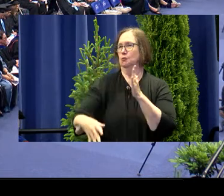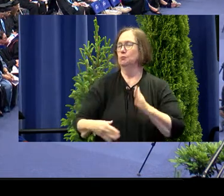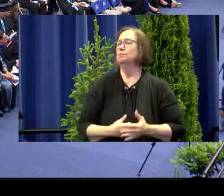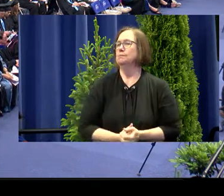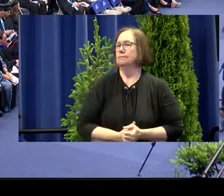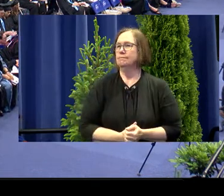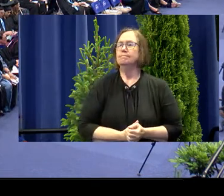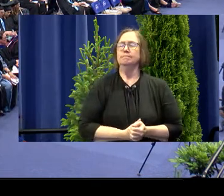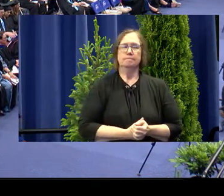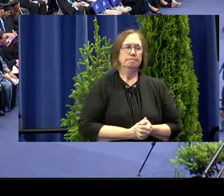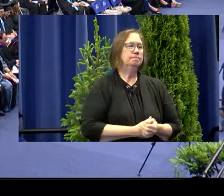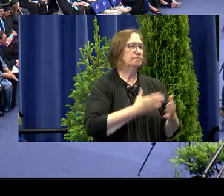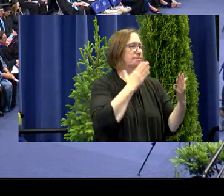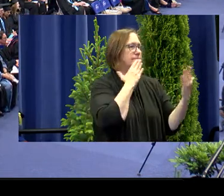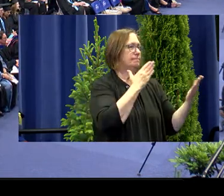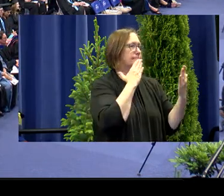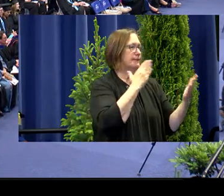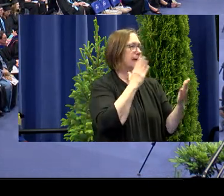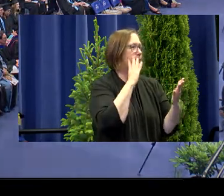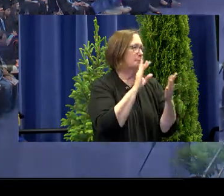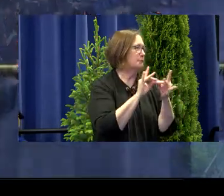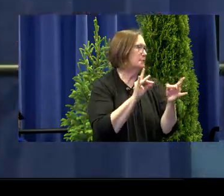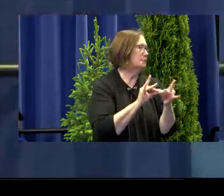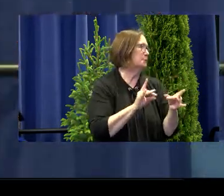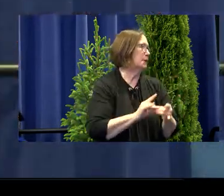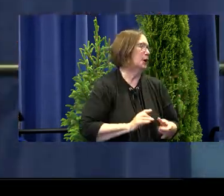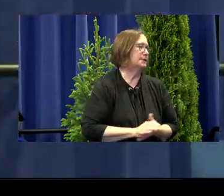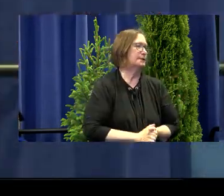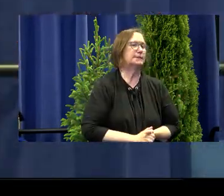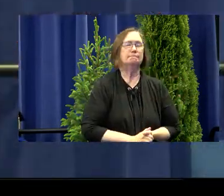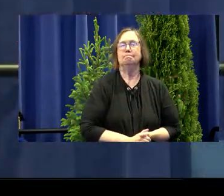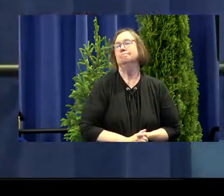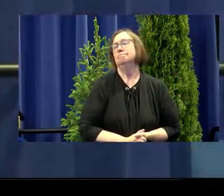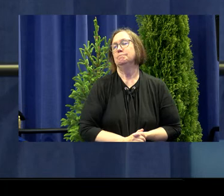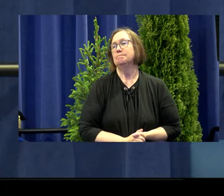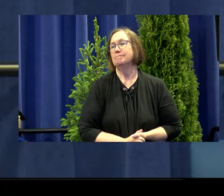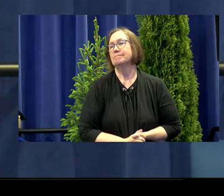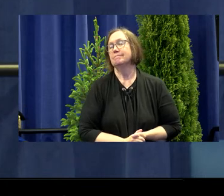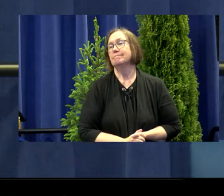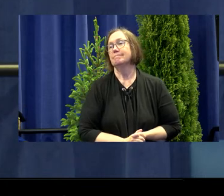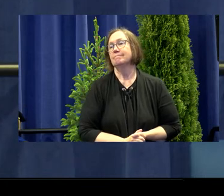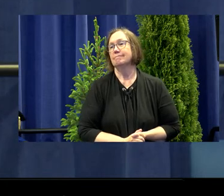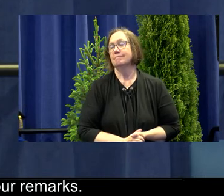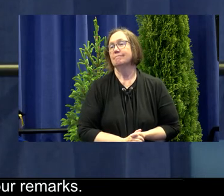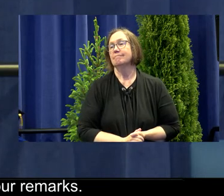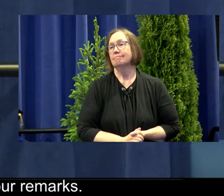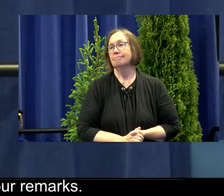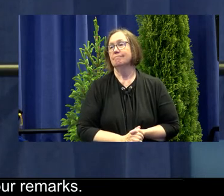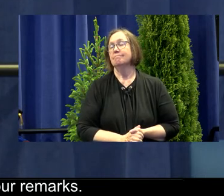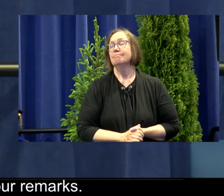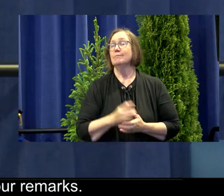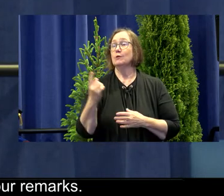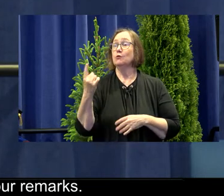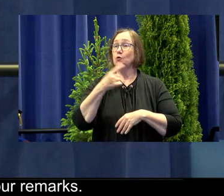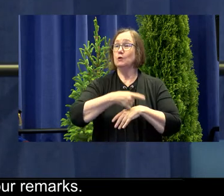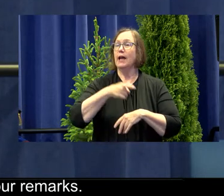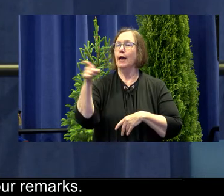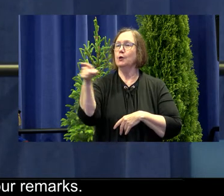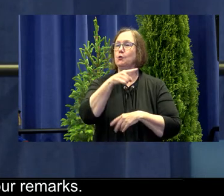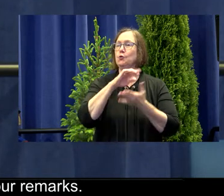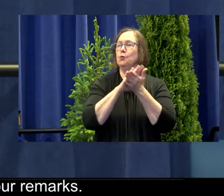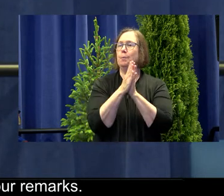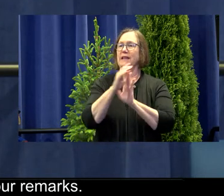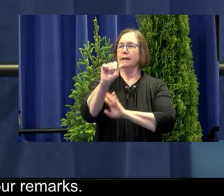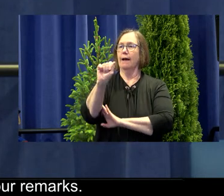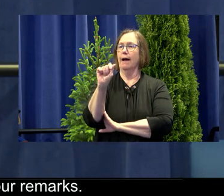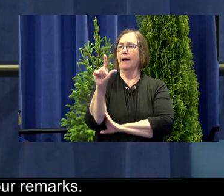Thank you, Will, very much for your remarks. Today, as you become alums of this great university,